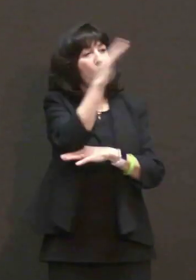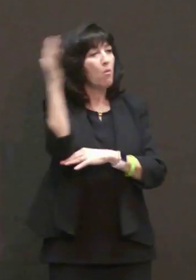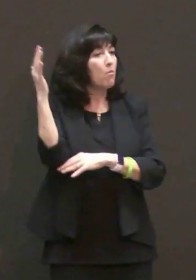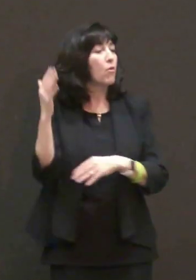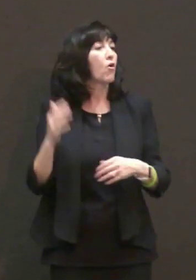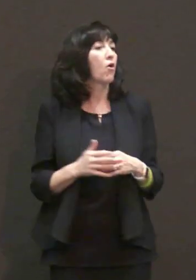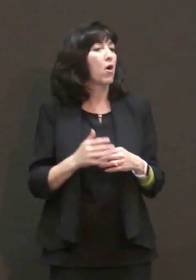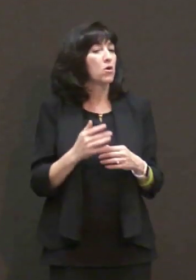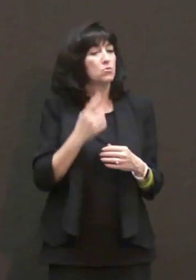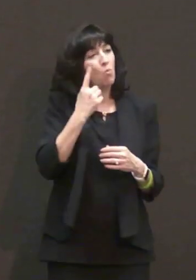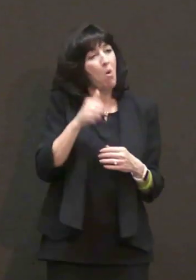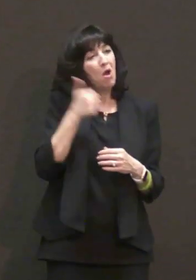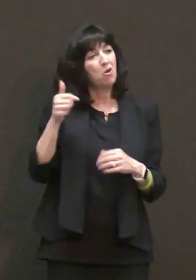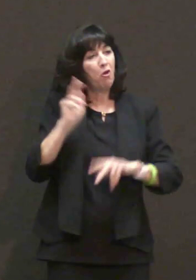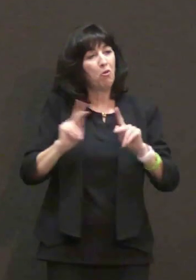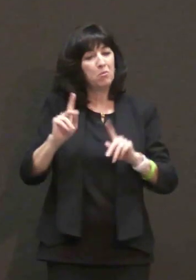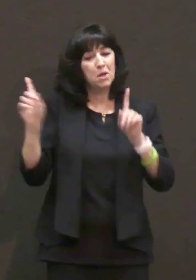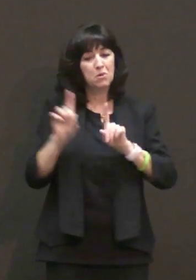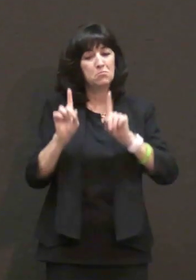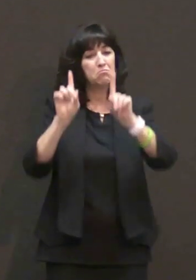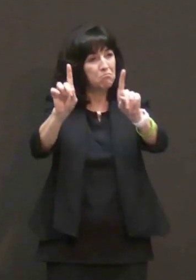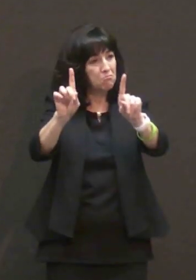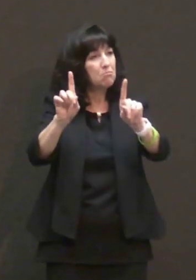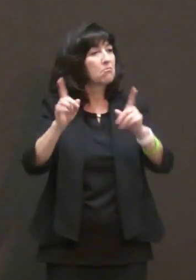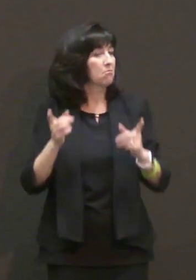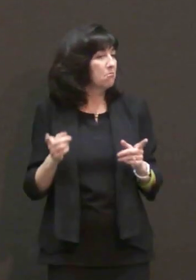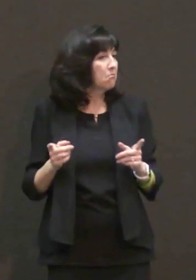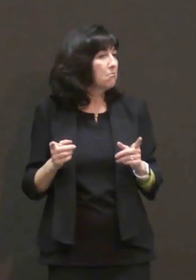other person, social distancing, all of that.